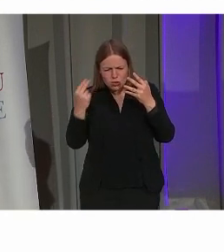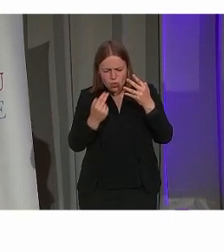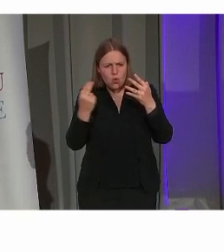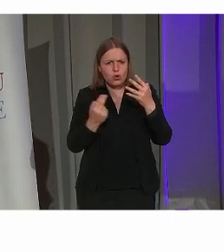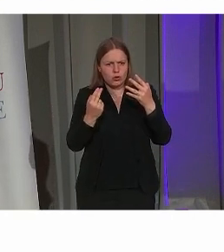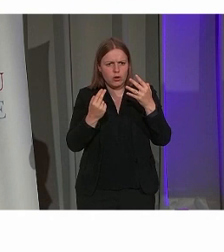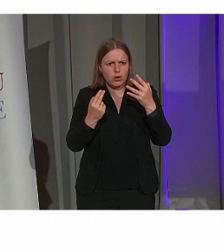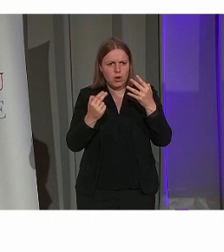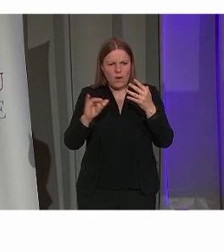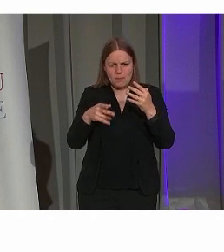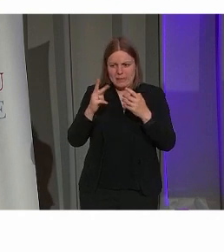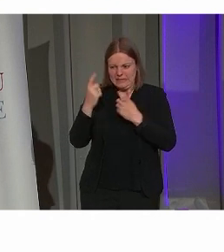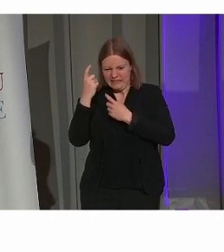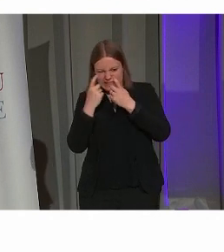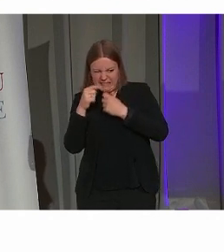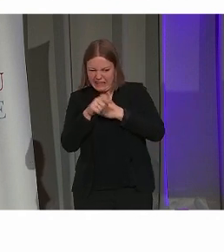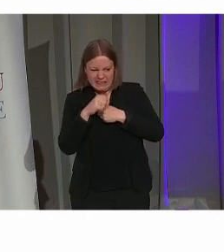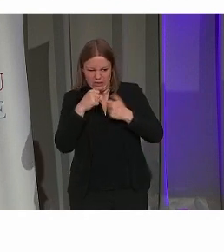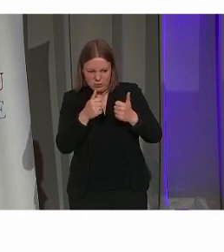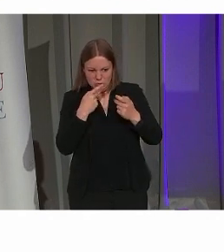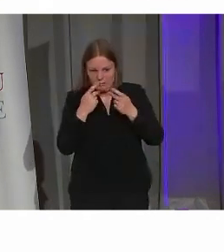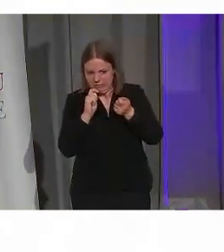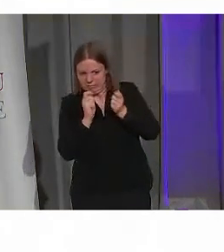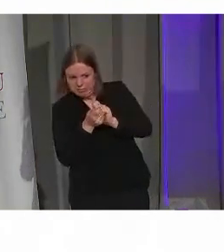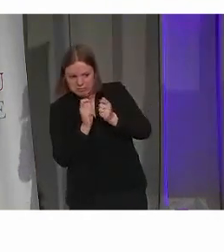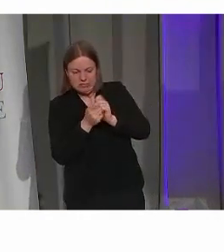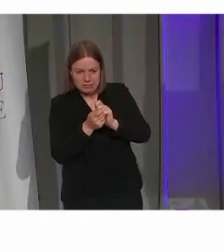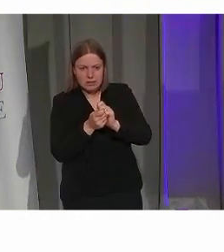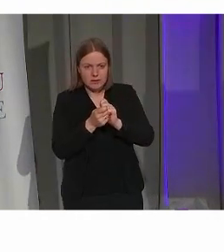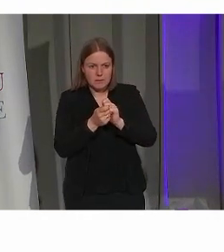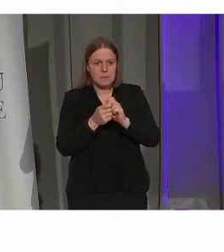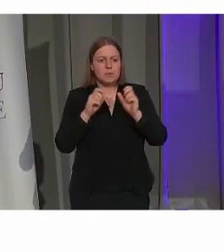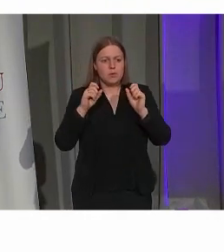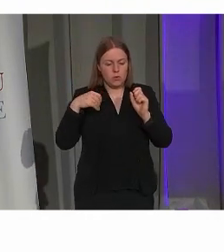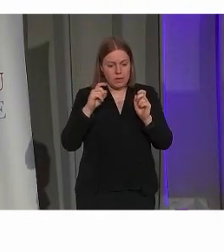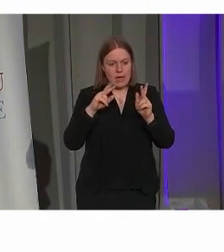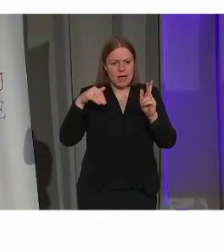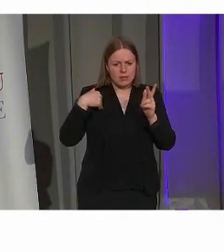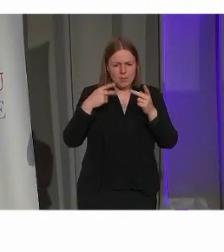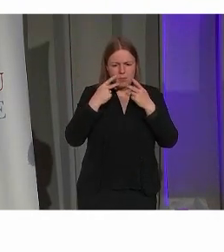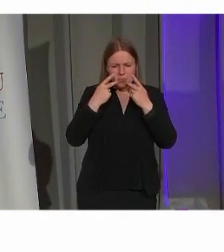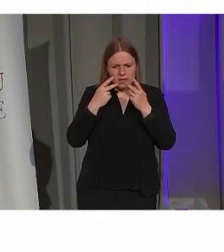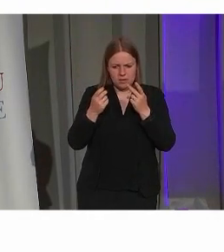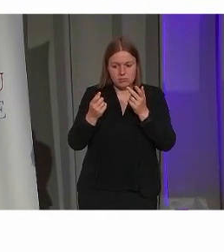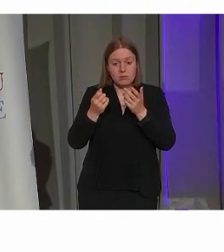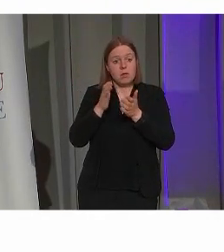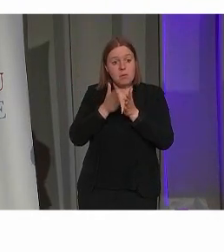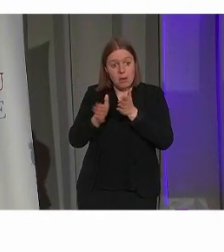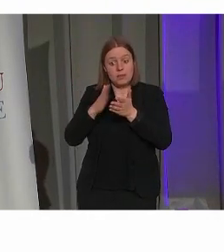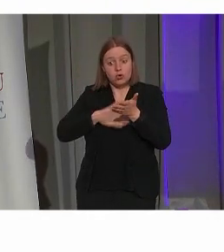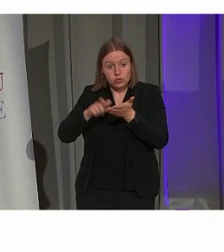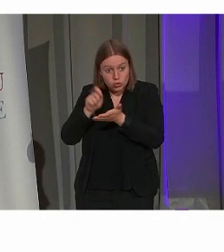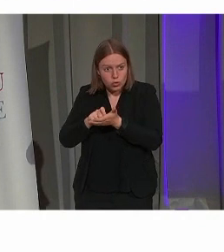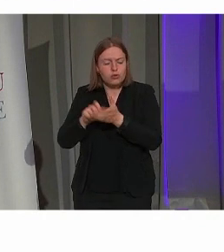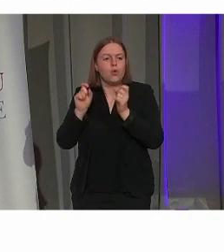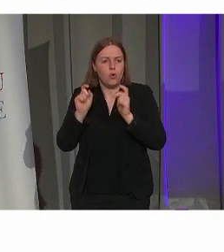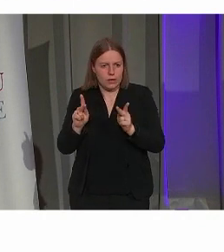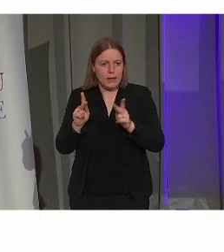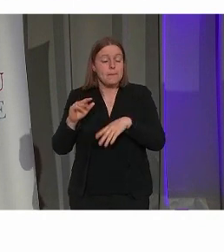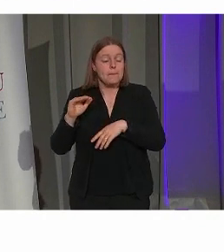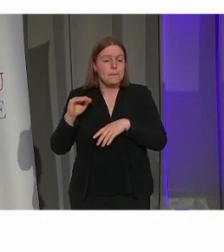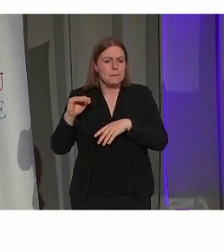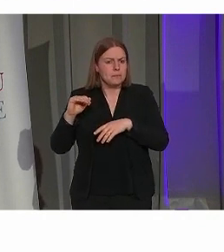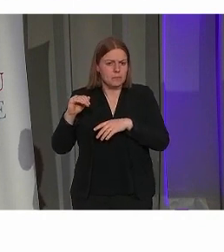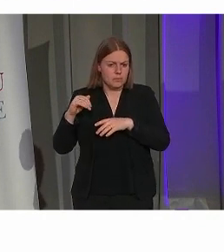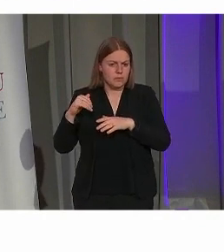greatest concern, and a phased program of access upgrading projects was approved. It was important that the